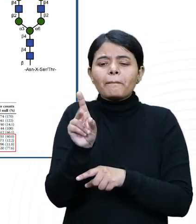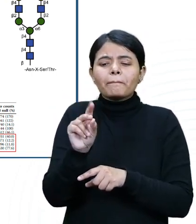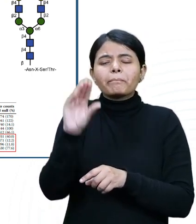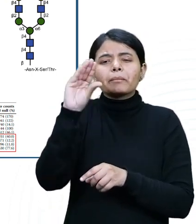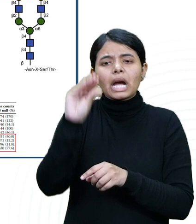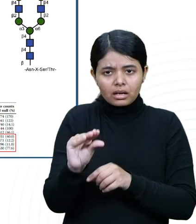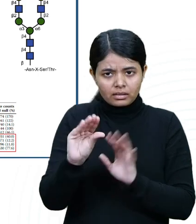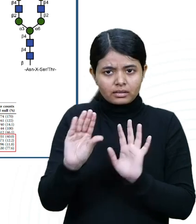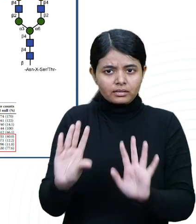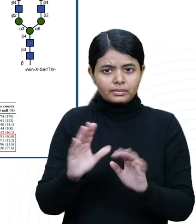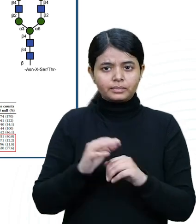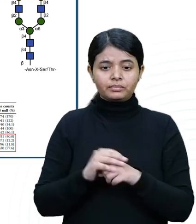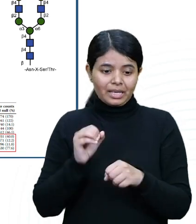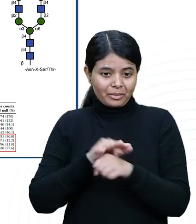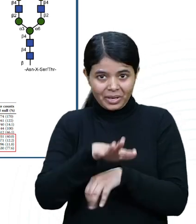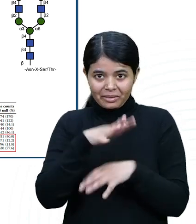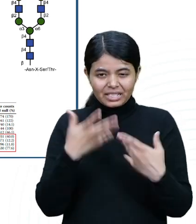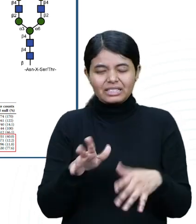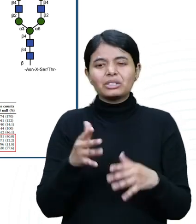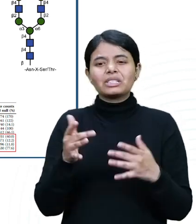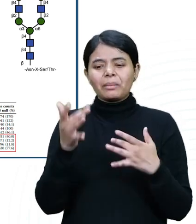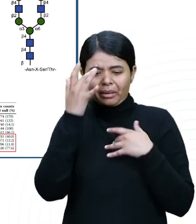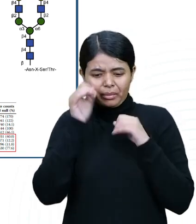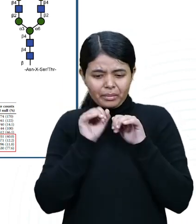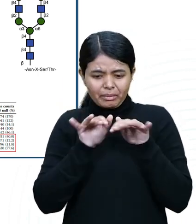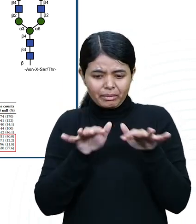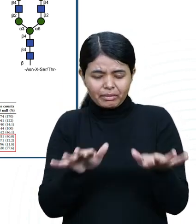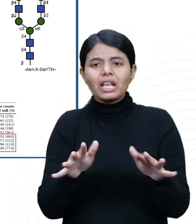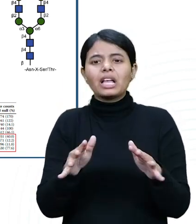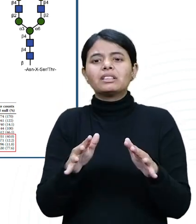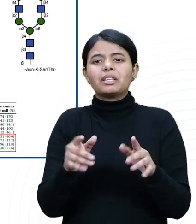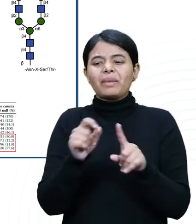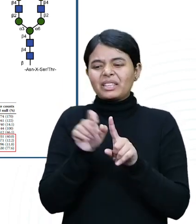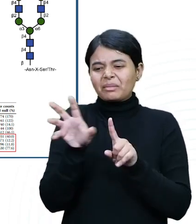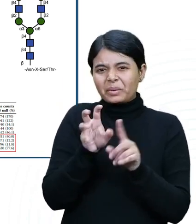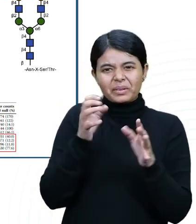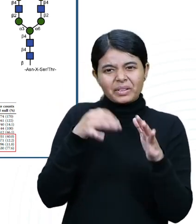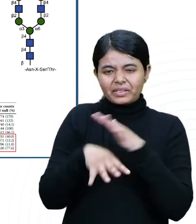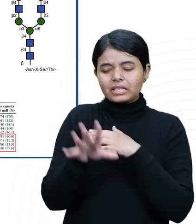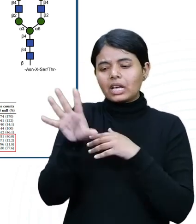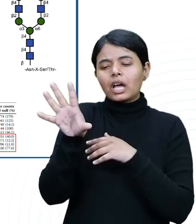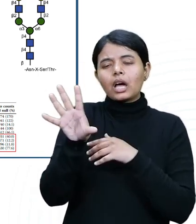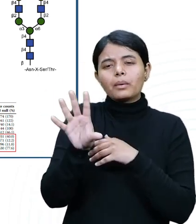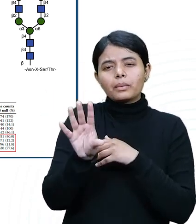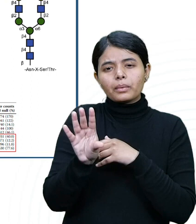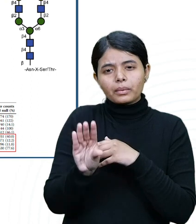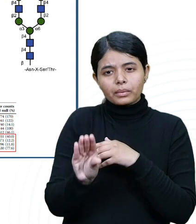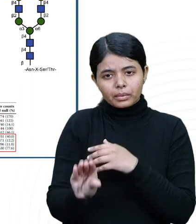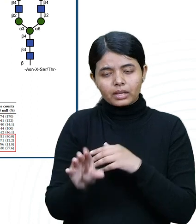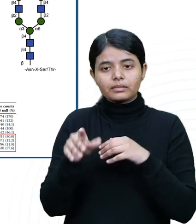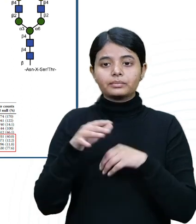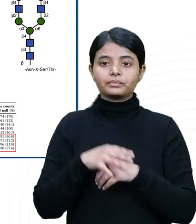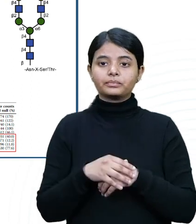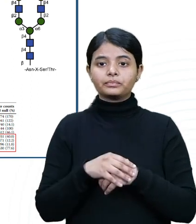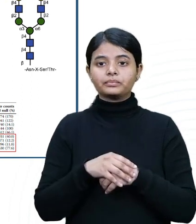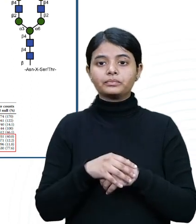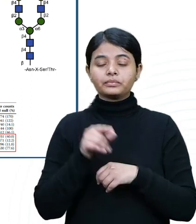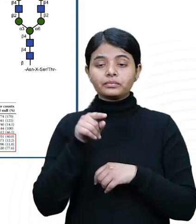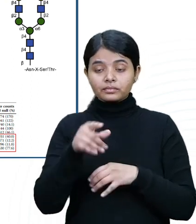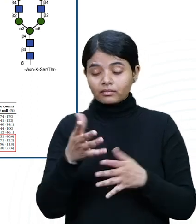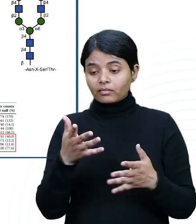into 2, and then that's how you get a lot of polylactic repeats in the complex N glycans. But because of